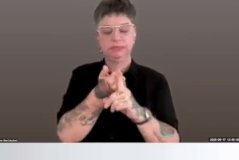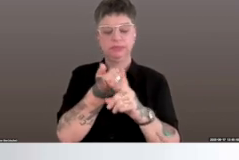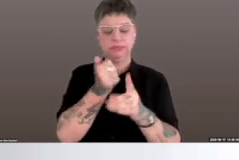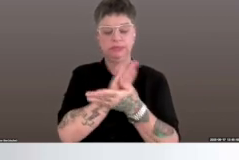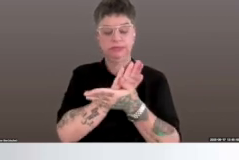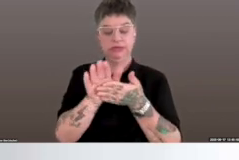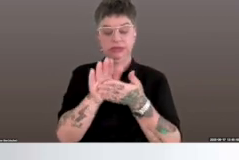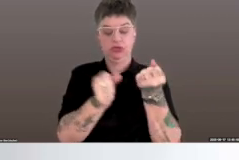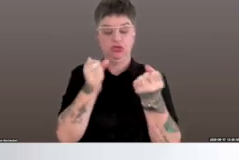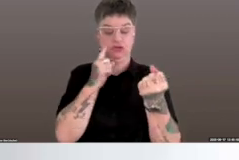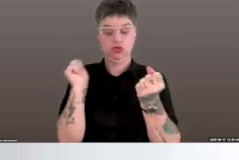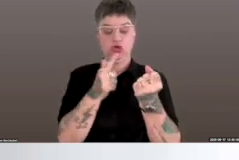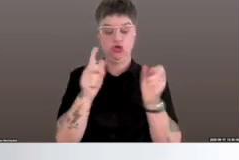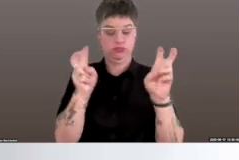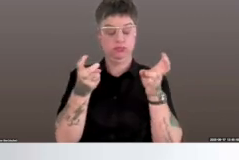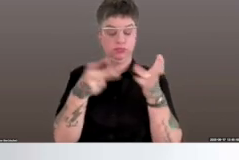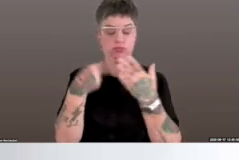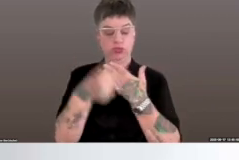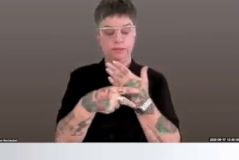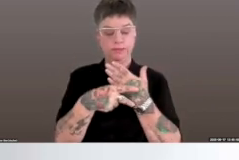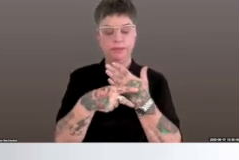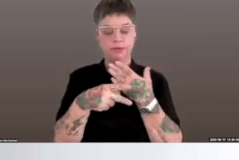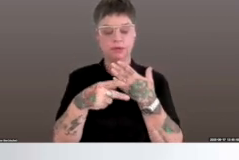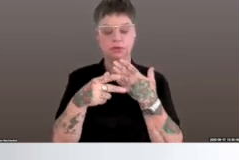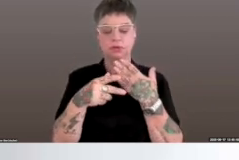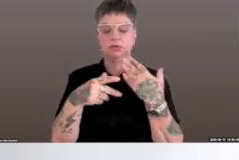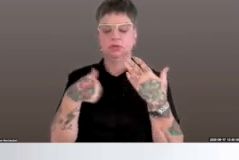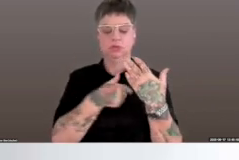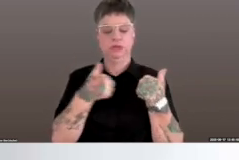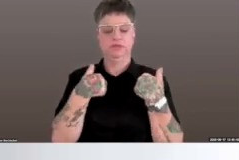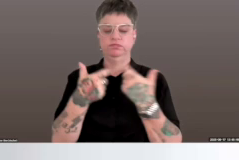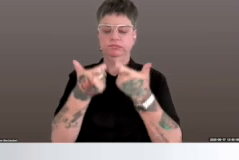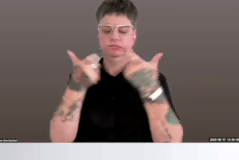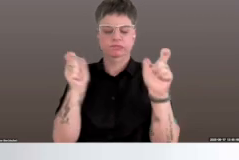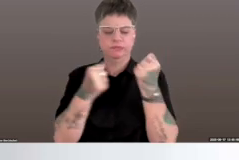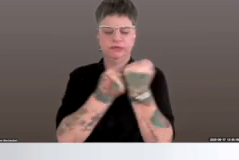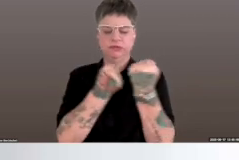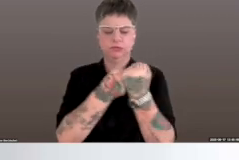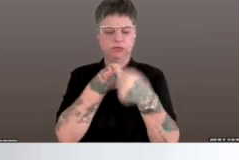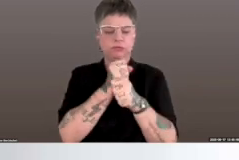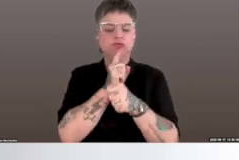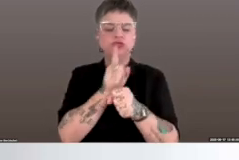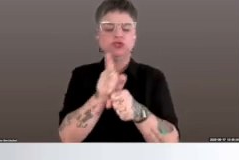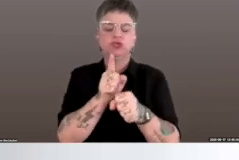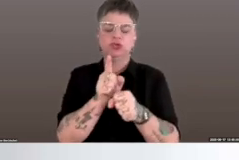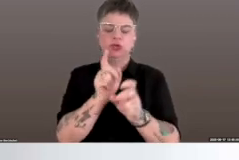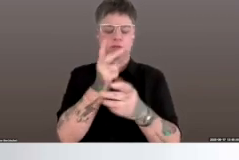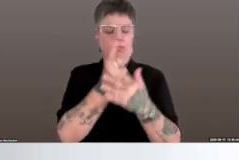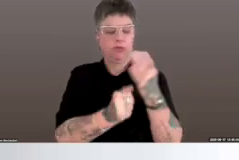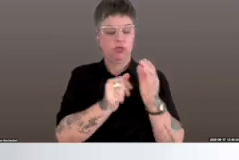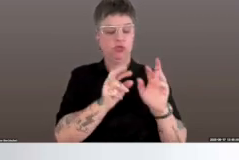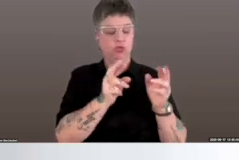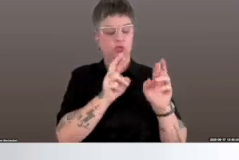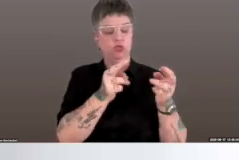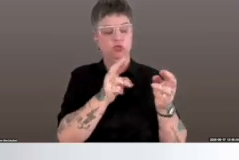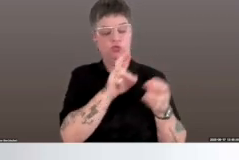just want to again reiterate our continued support for making sure that both the regional and statewide